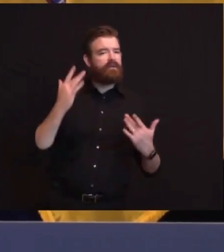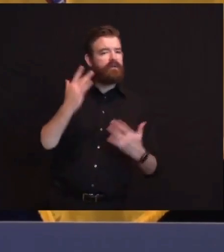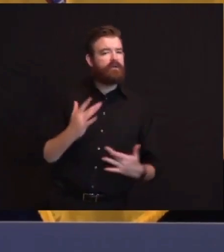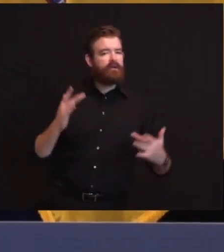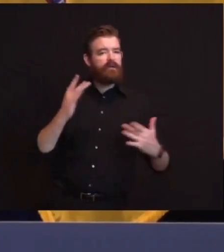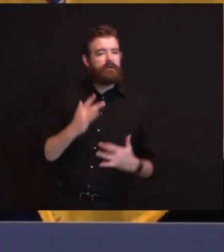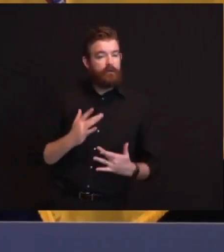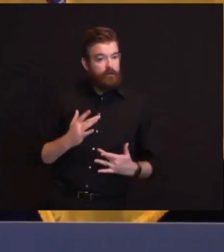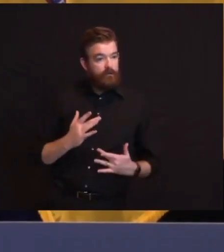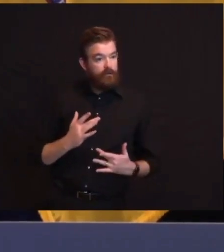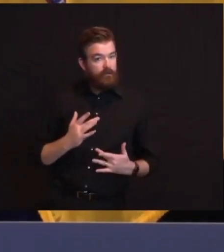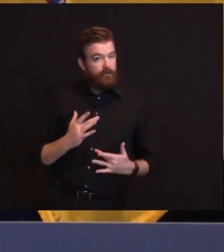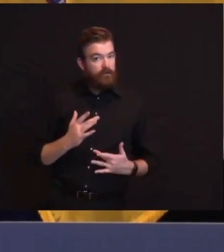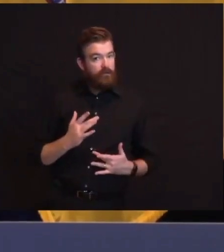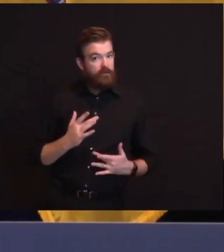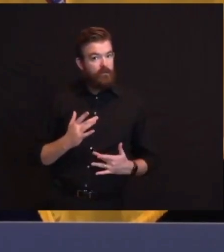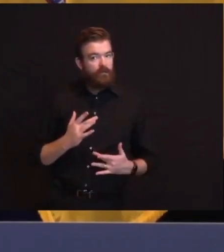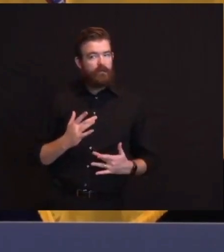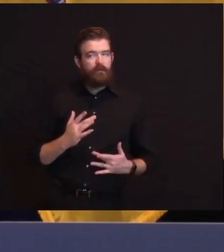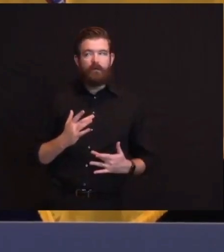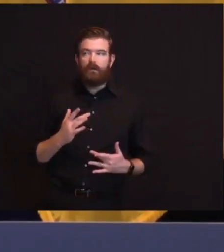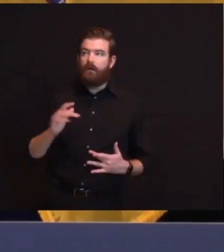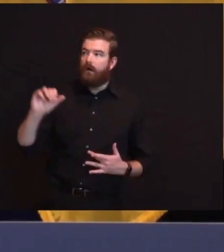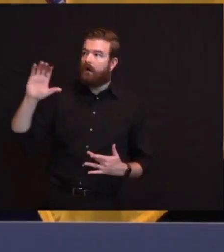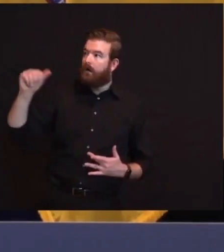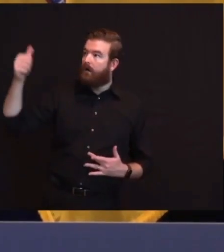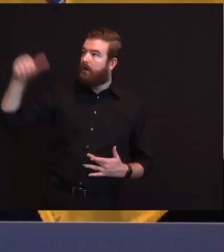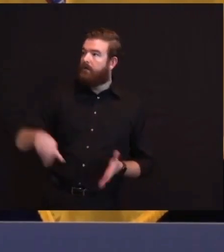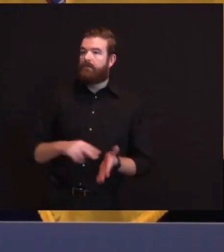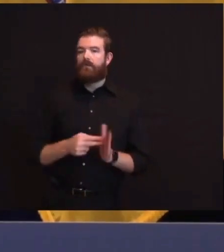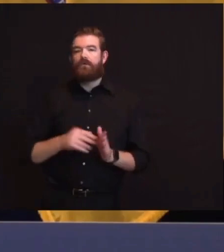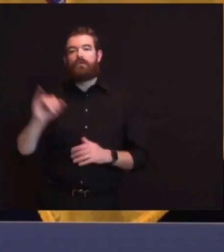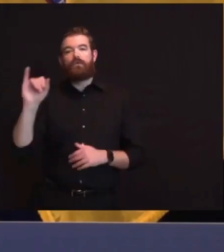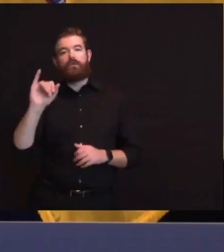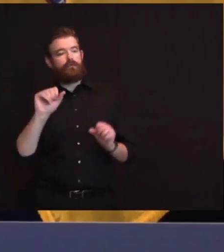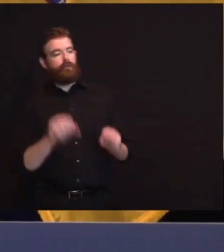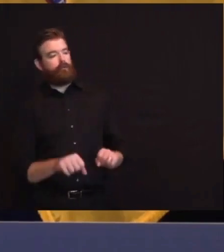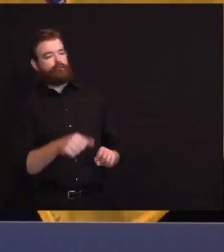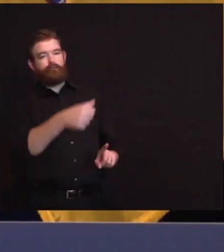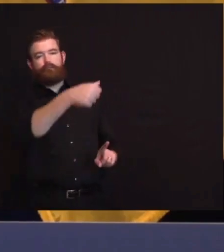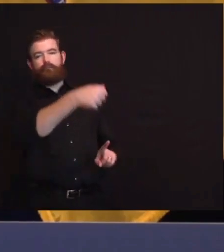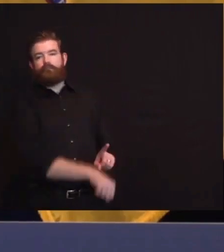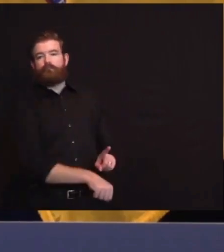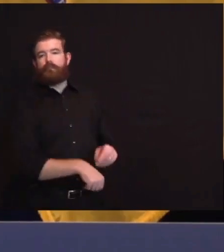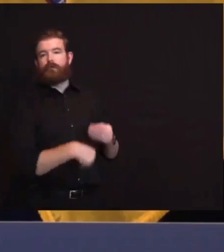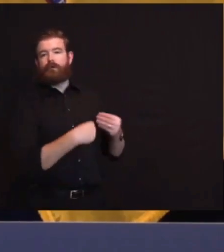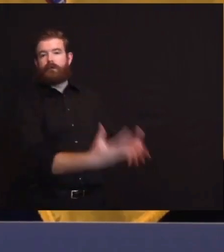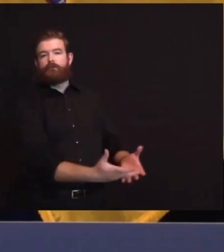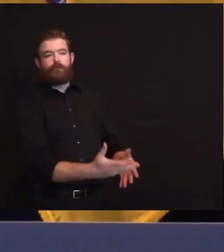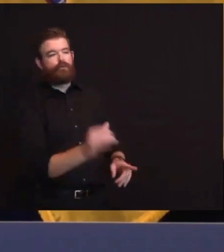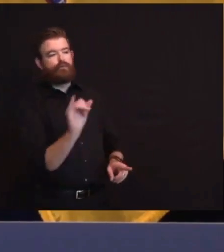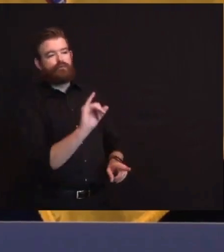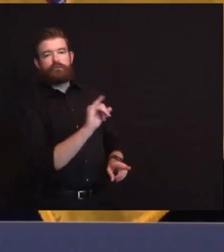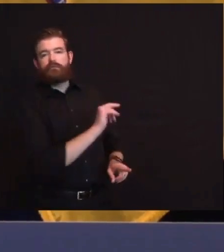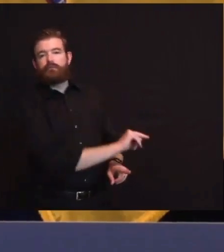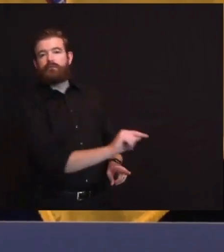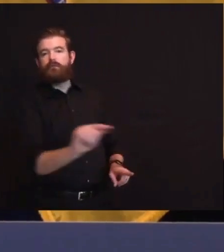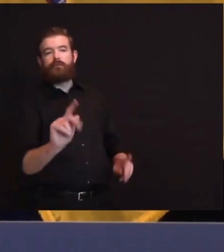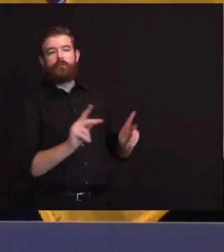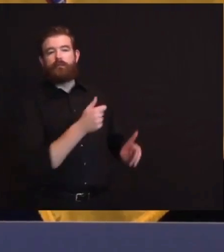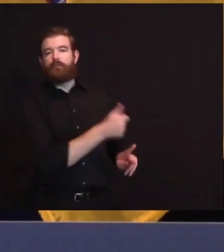to contraception and other health care, kids up to their mid-20s who can now stay on their